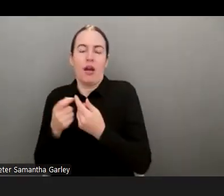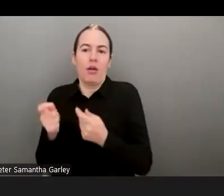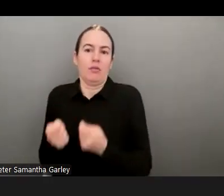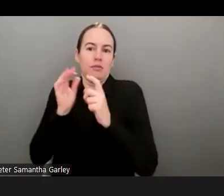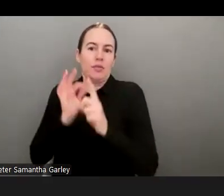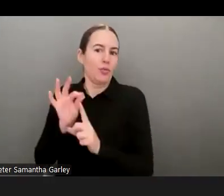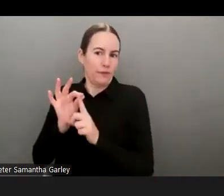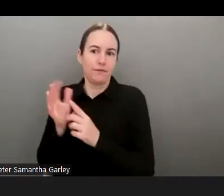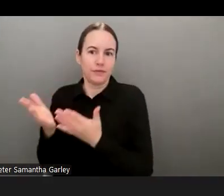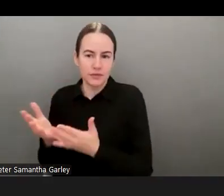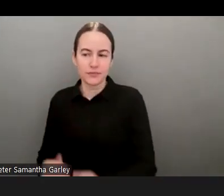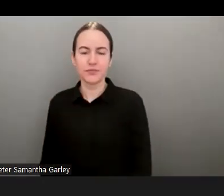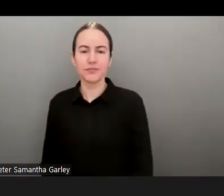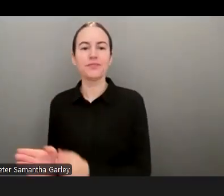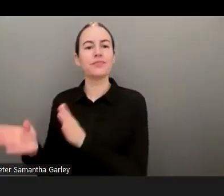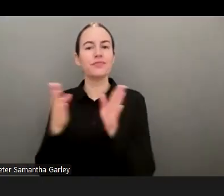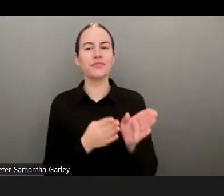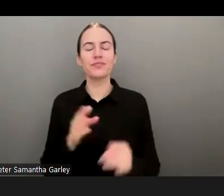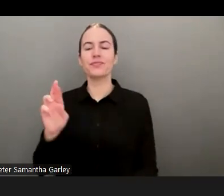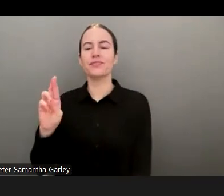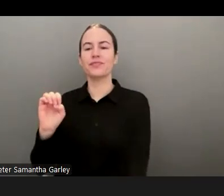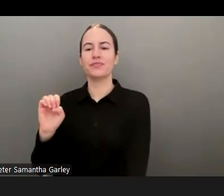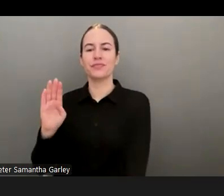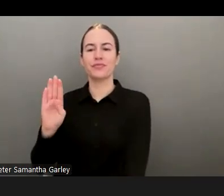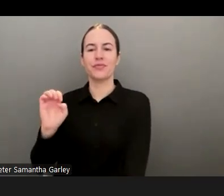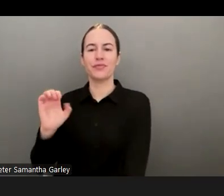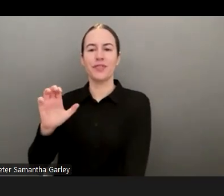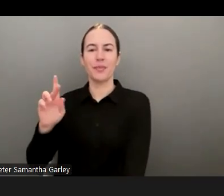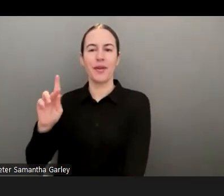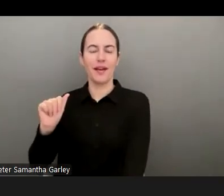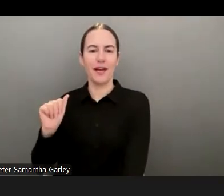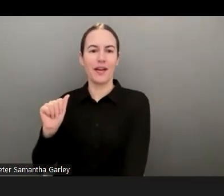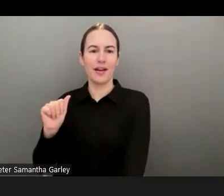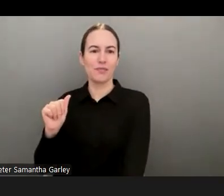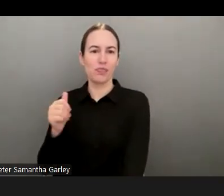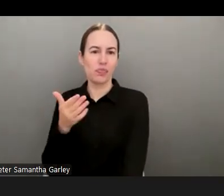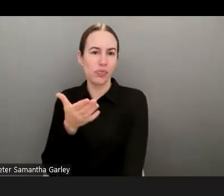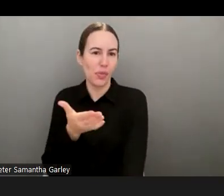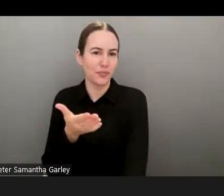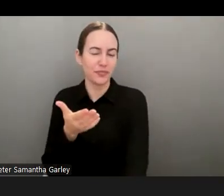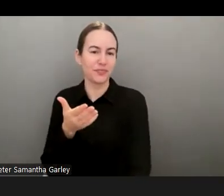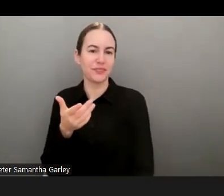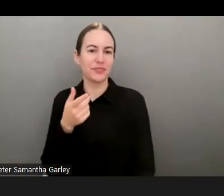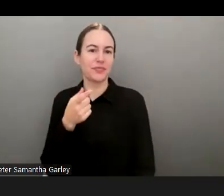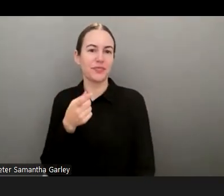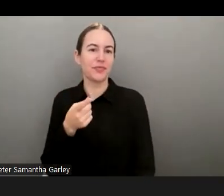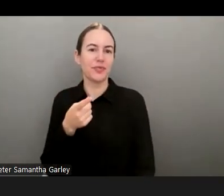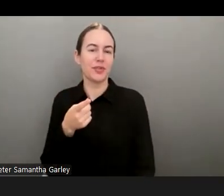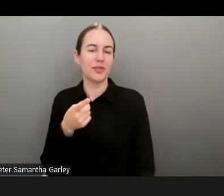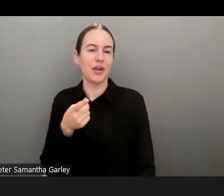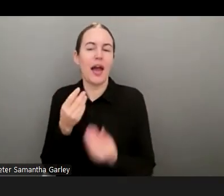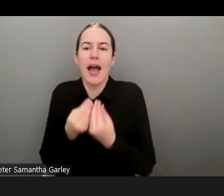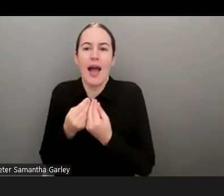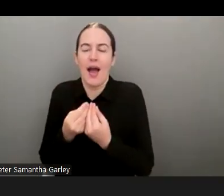kind of a short recommendation or wish for other stakeholders than your own or your own organization? How can we make this law